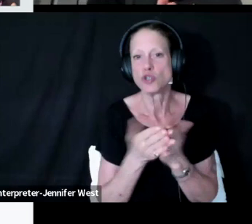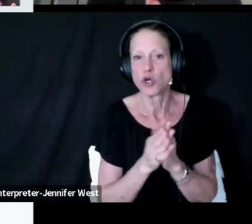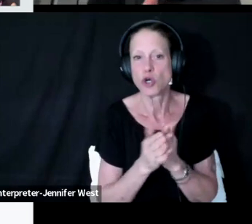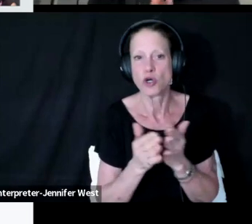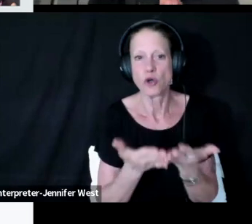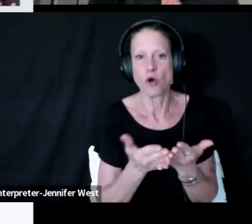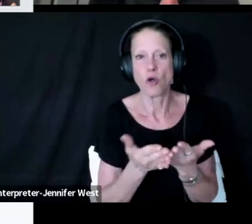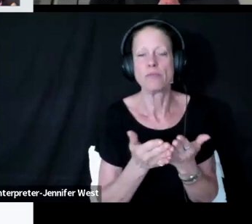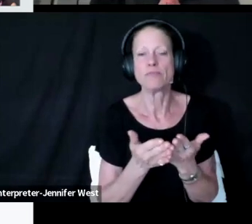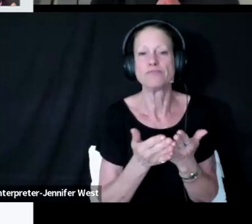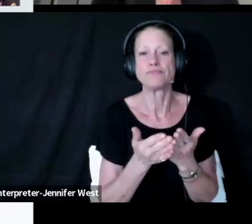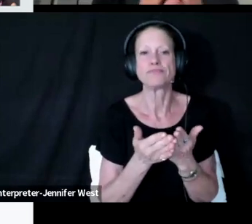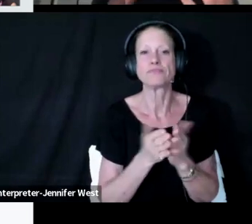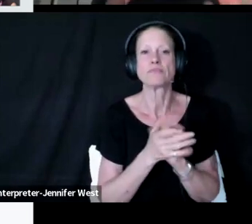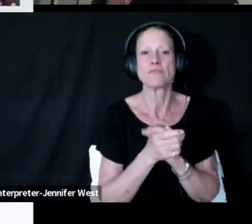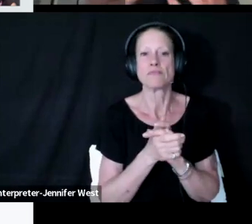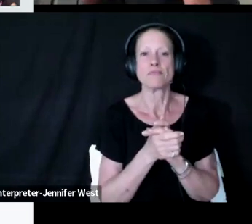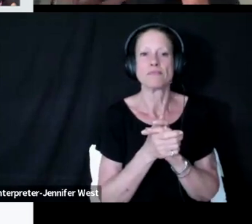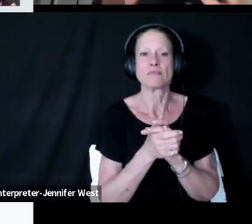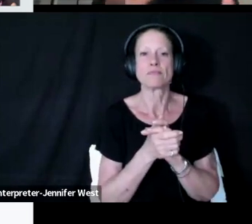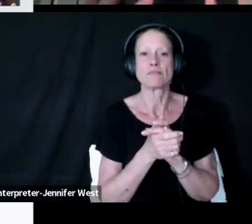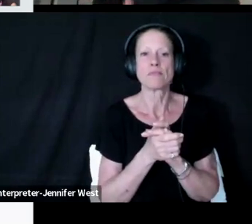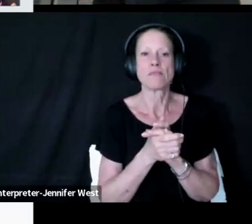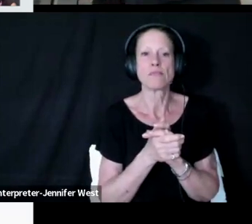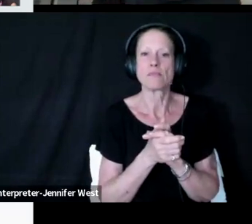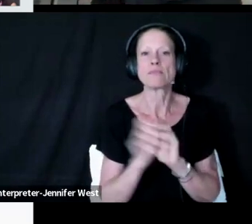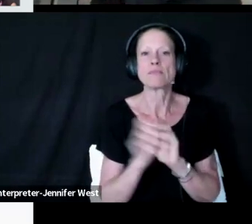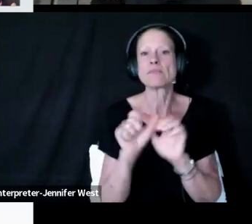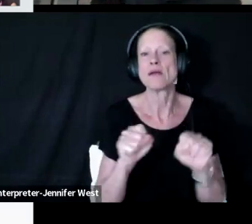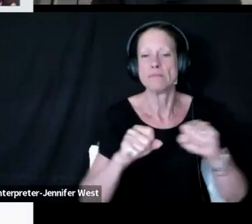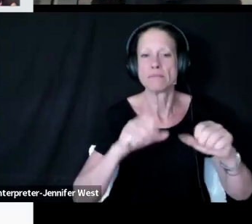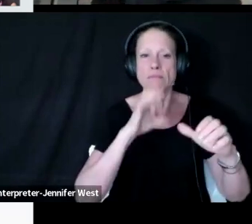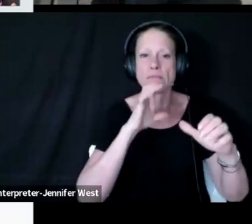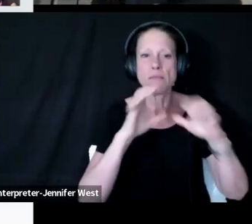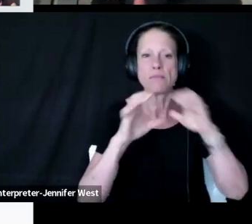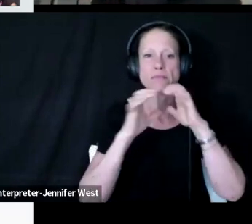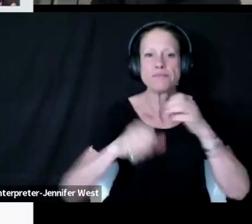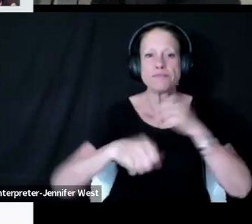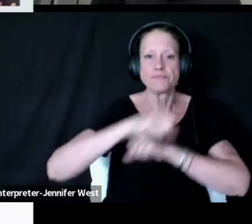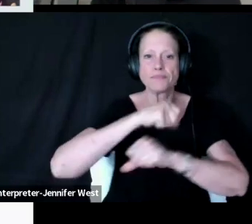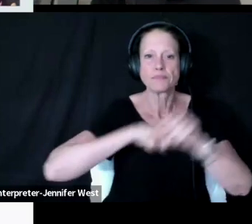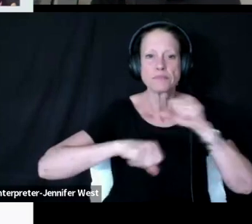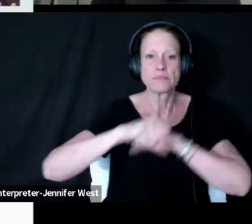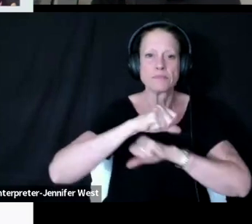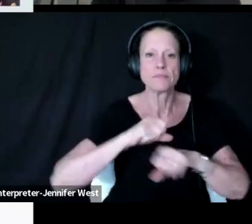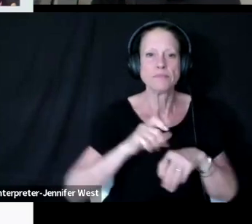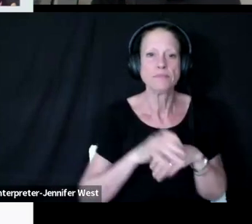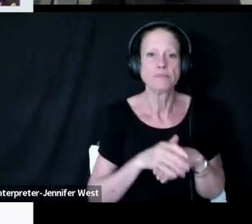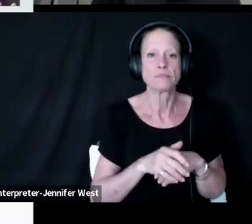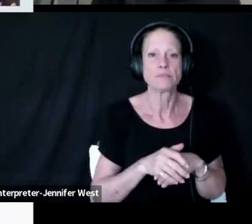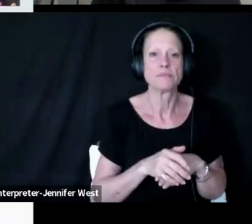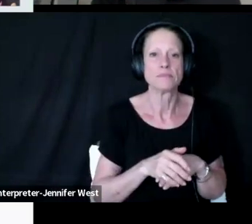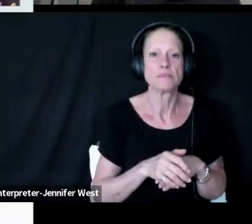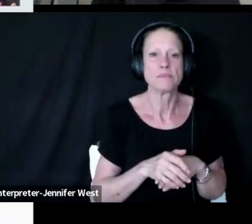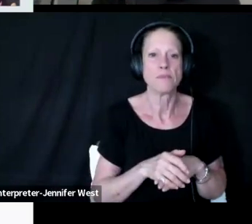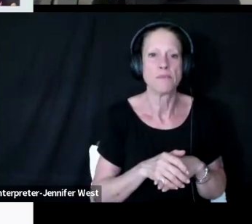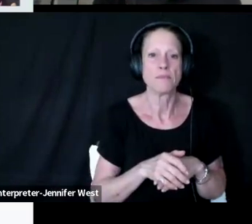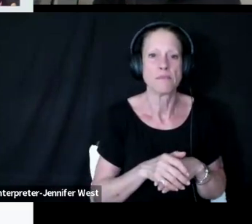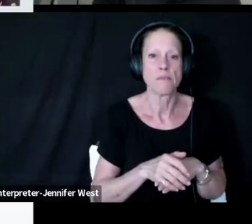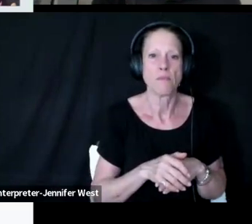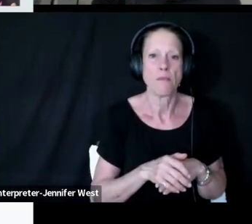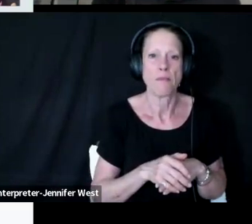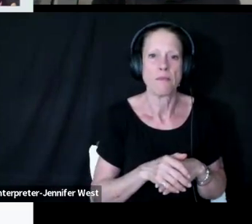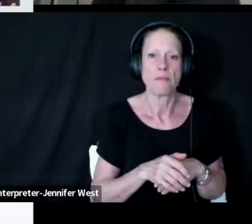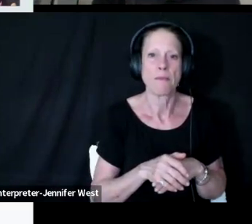and organizations were looking for, the ability to communicate with each other on a day-to-day basis and give